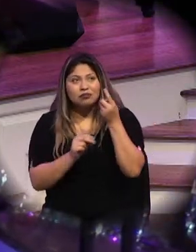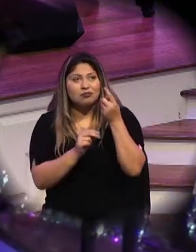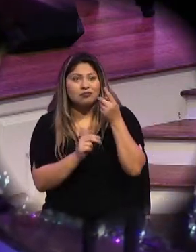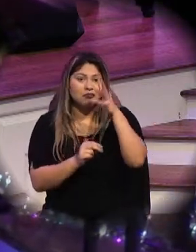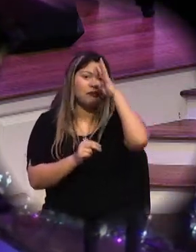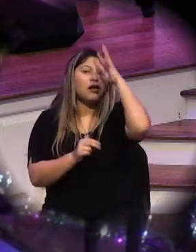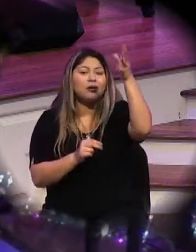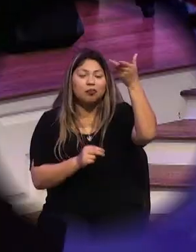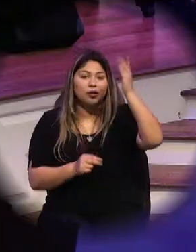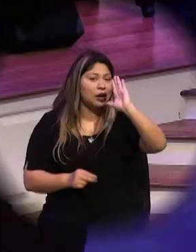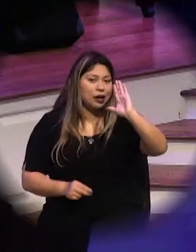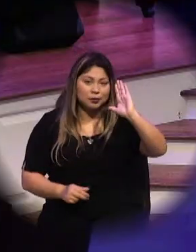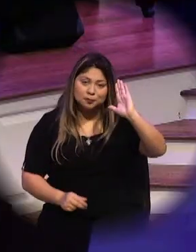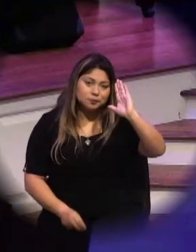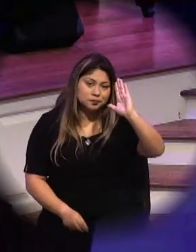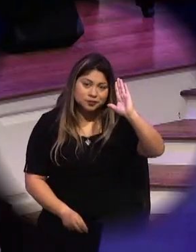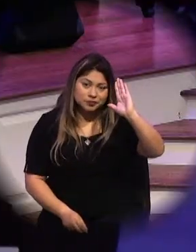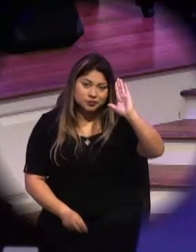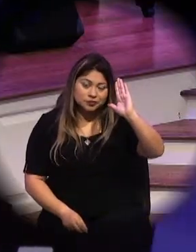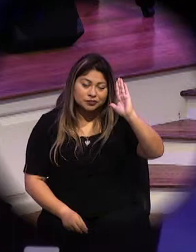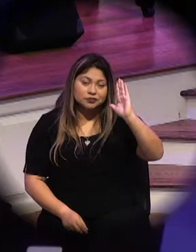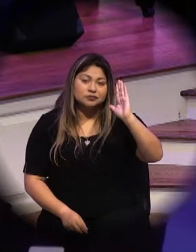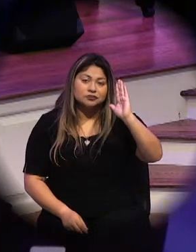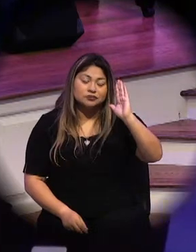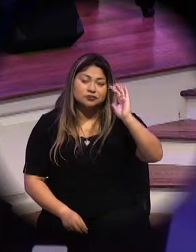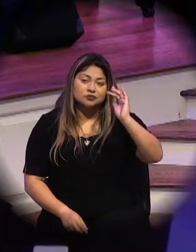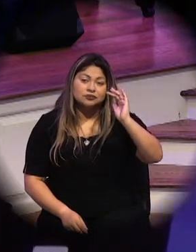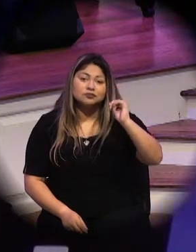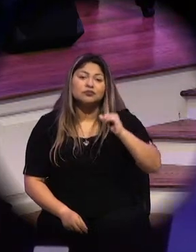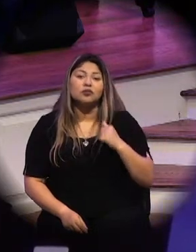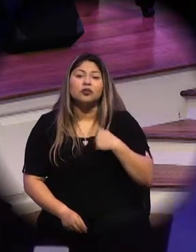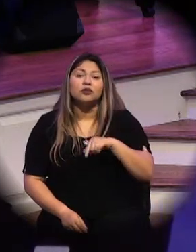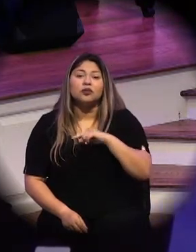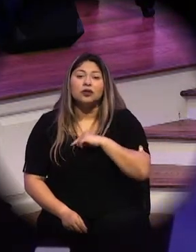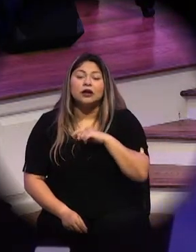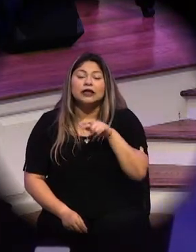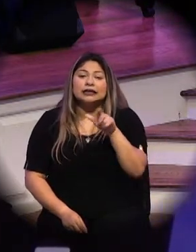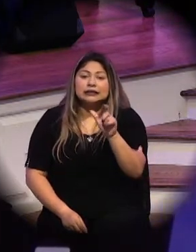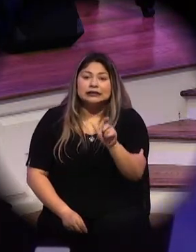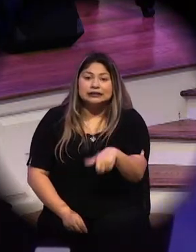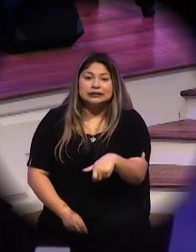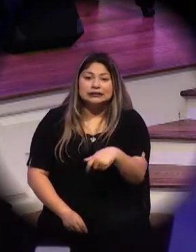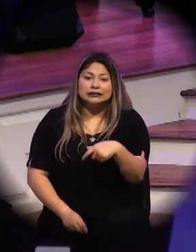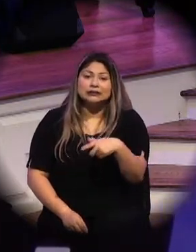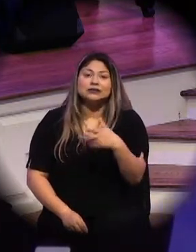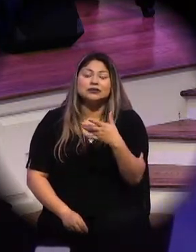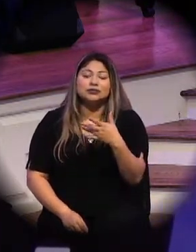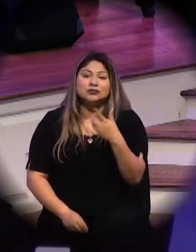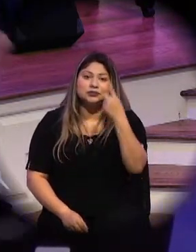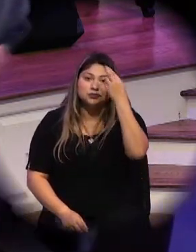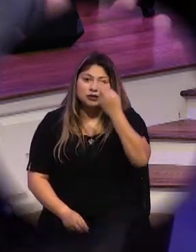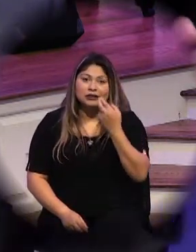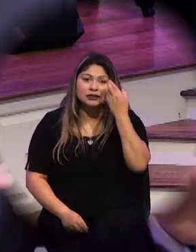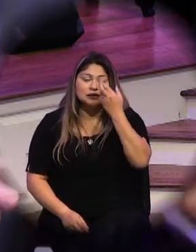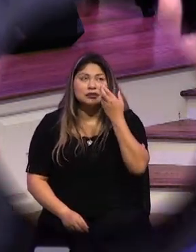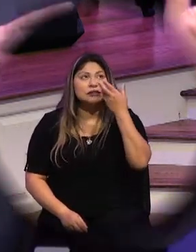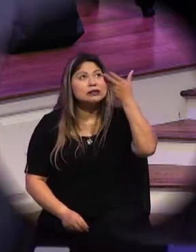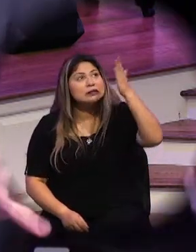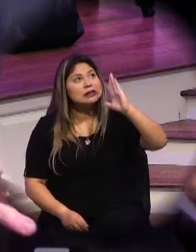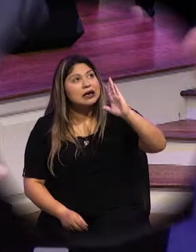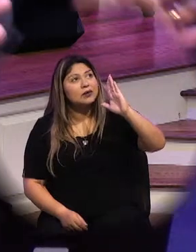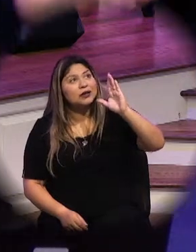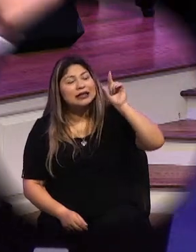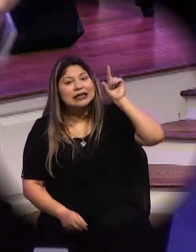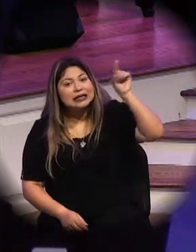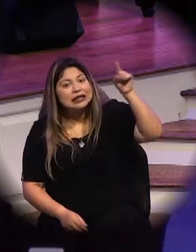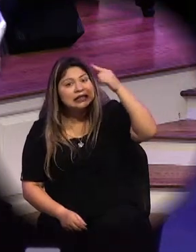and I should think about God so much as it is the declaration of the good news of what God thinks about